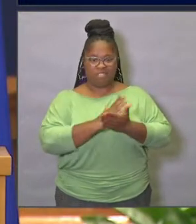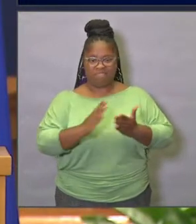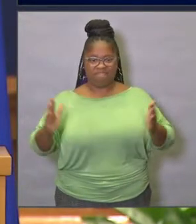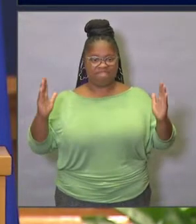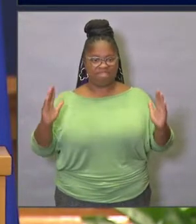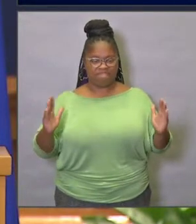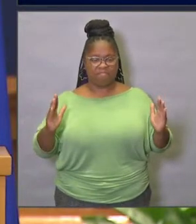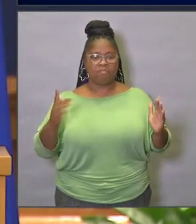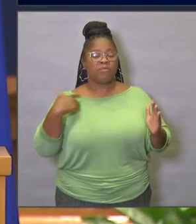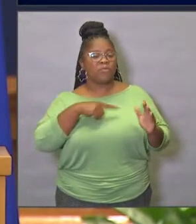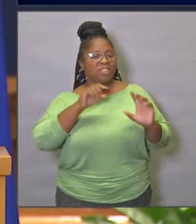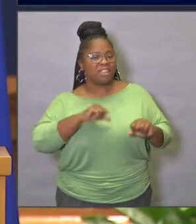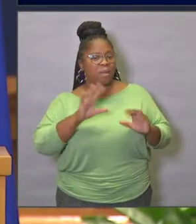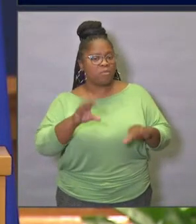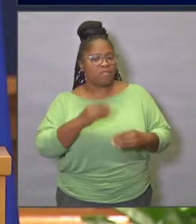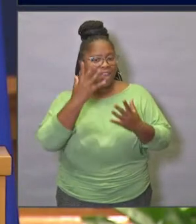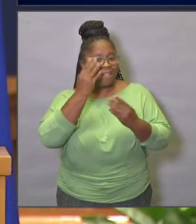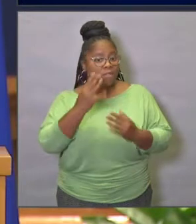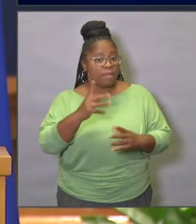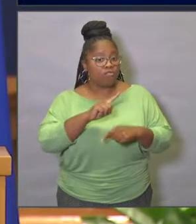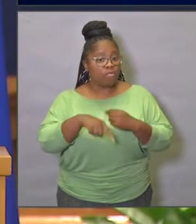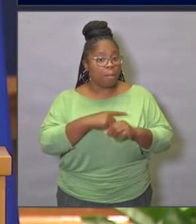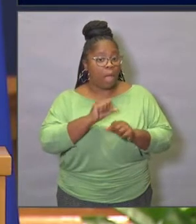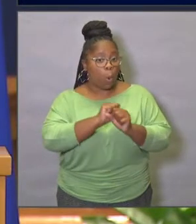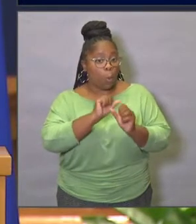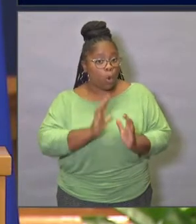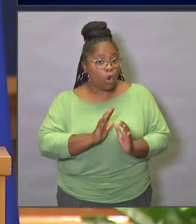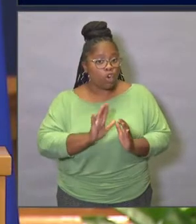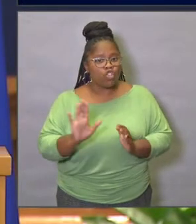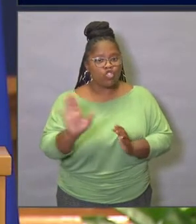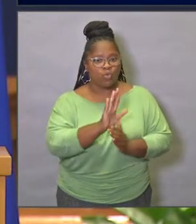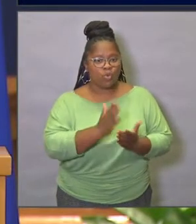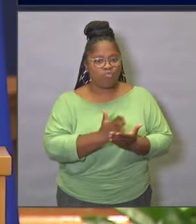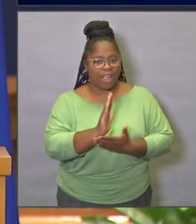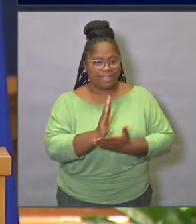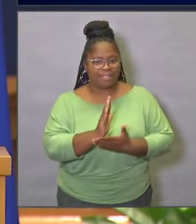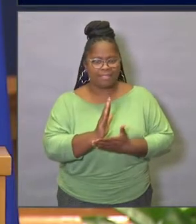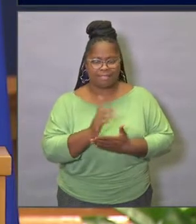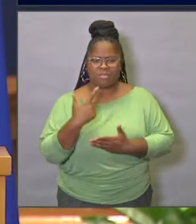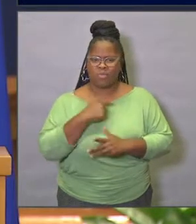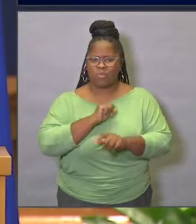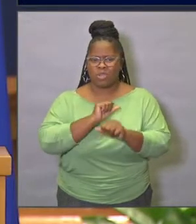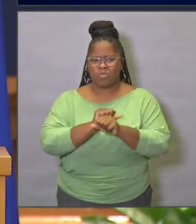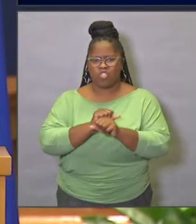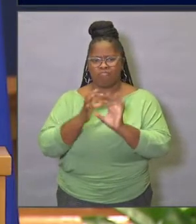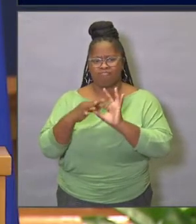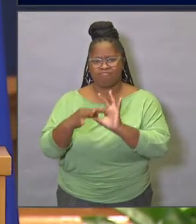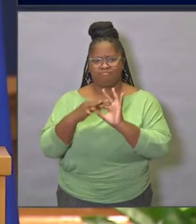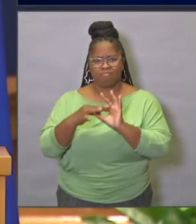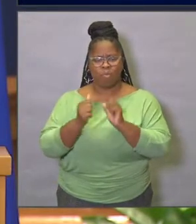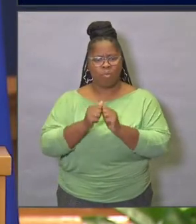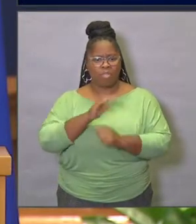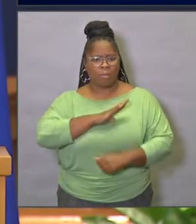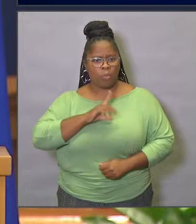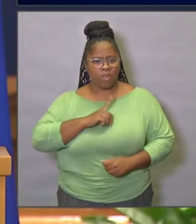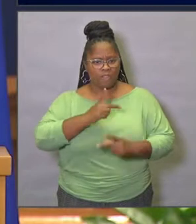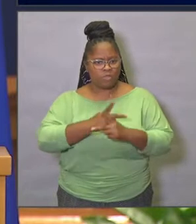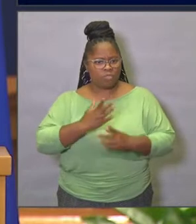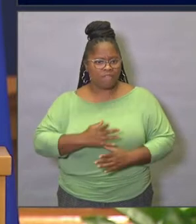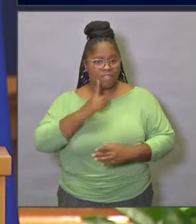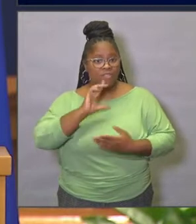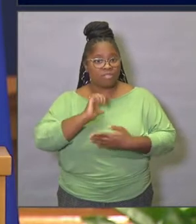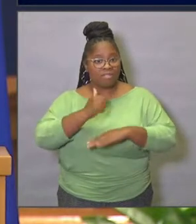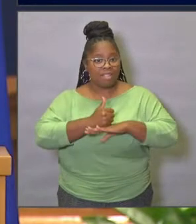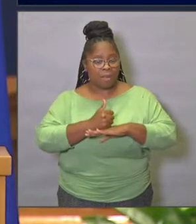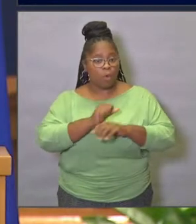to provide information on workers' rights, and as many of you know, we're working closely with the Board of Supervisors to establish